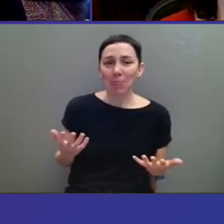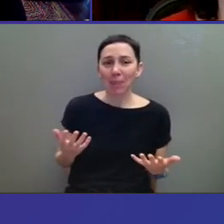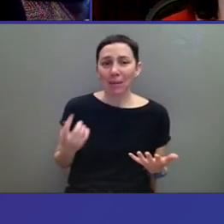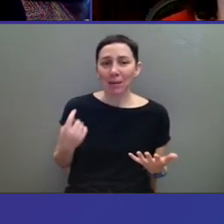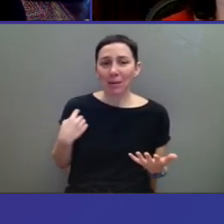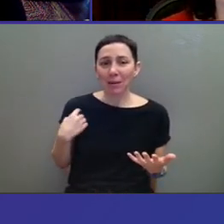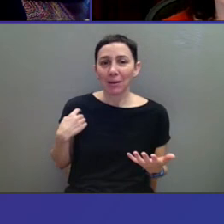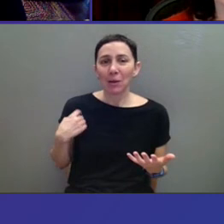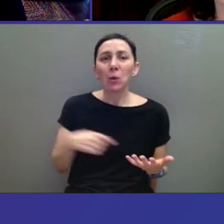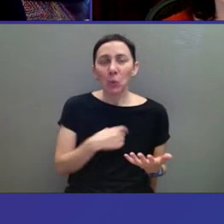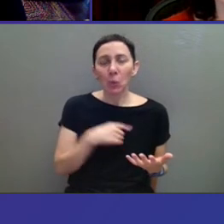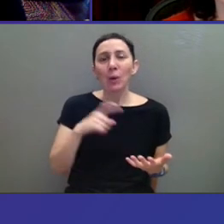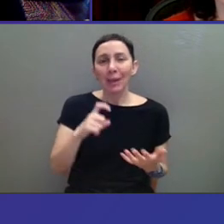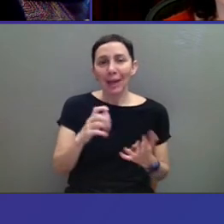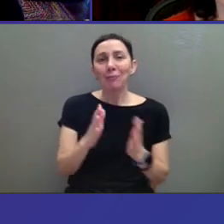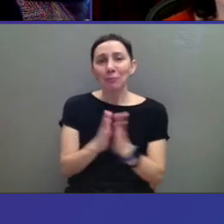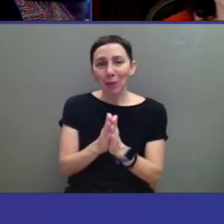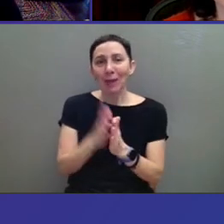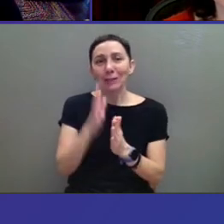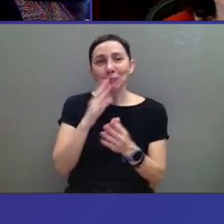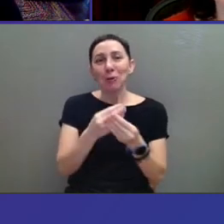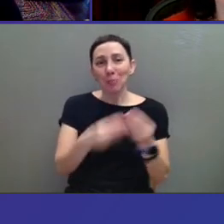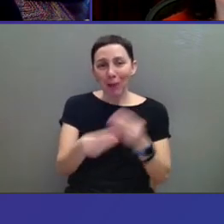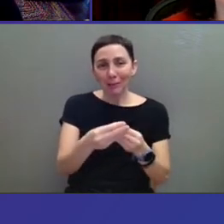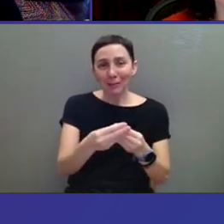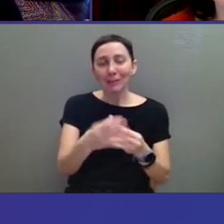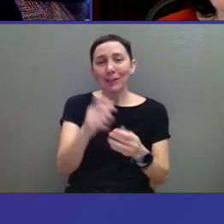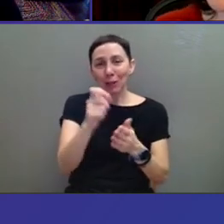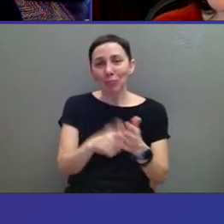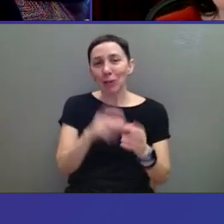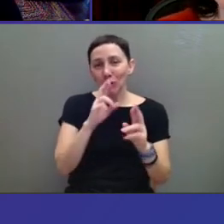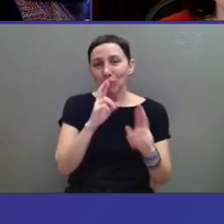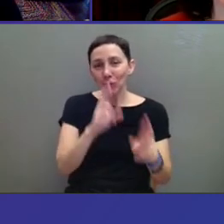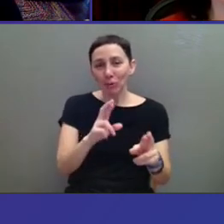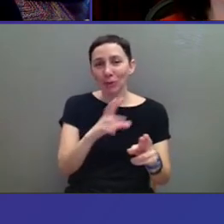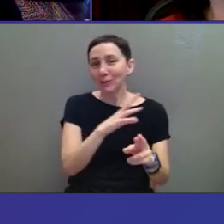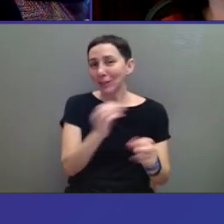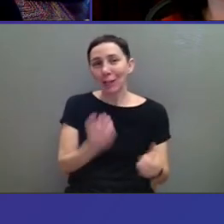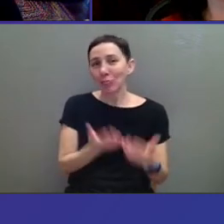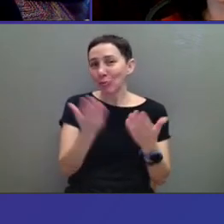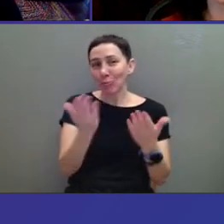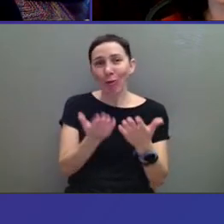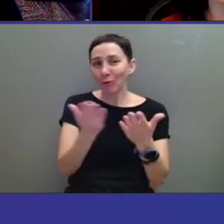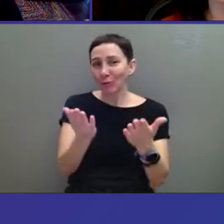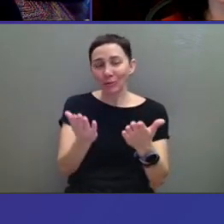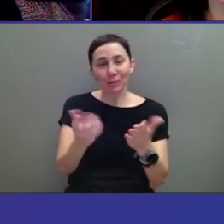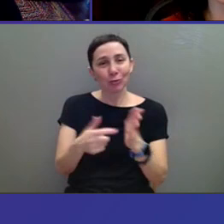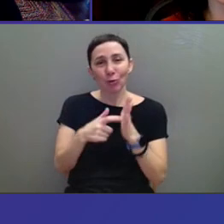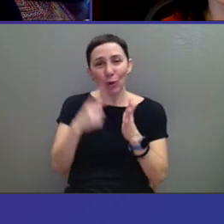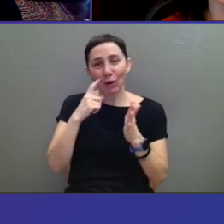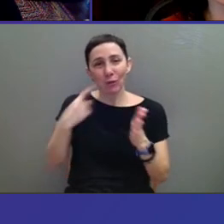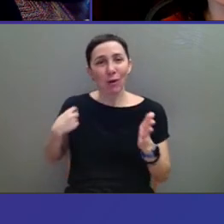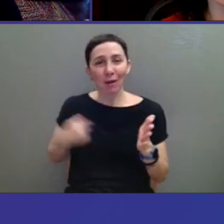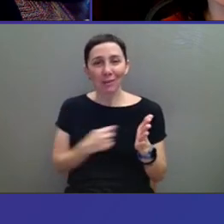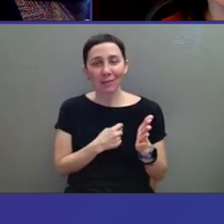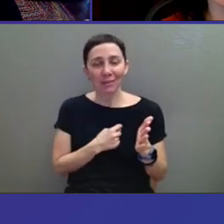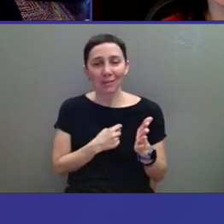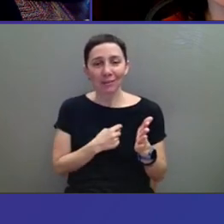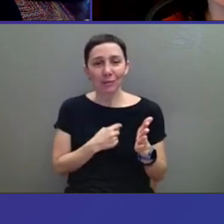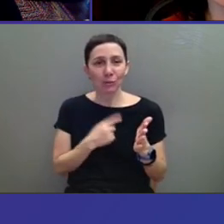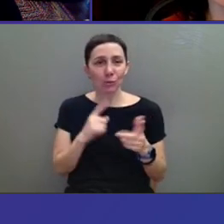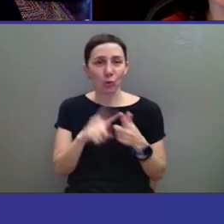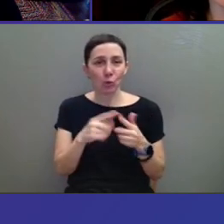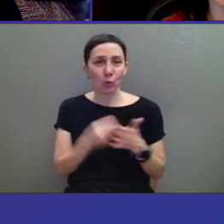have to ask for budgets and reports, written reports and proposals. And we do understand that we don't